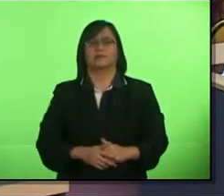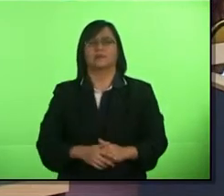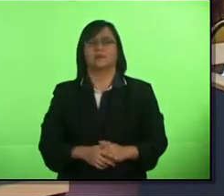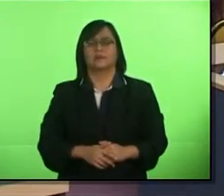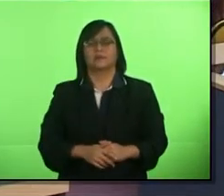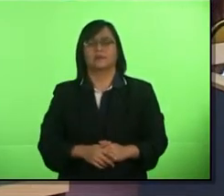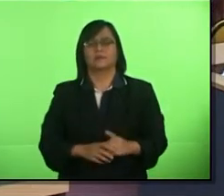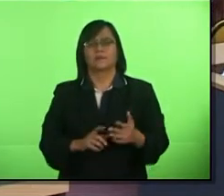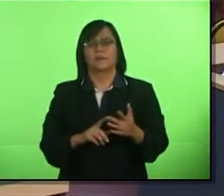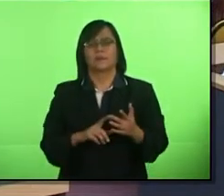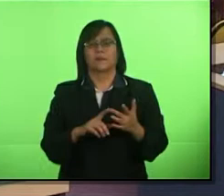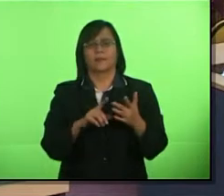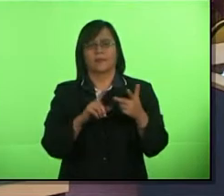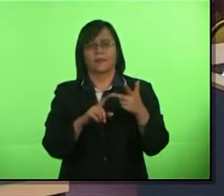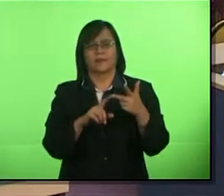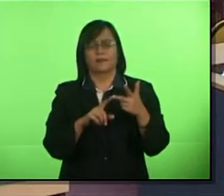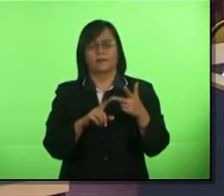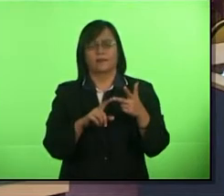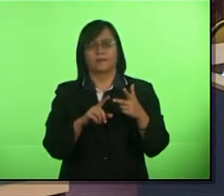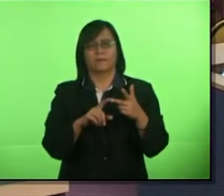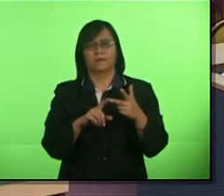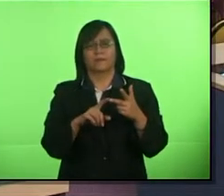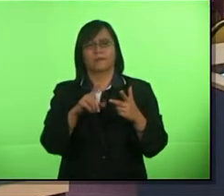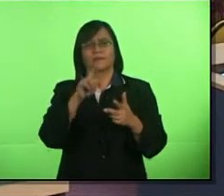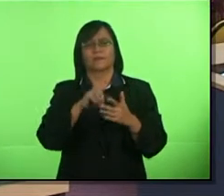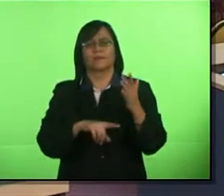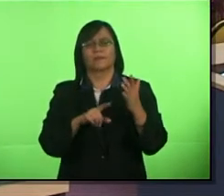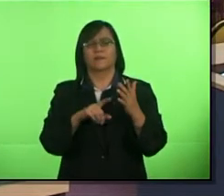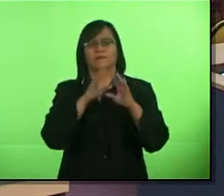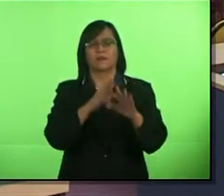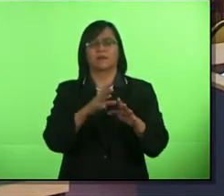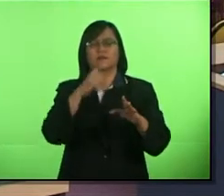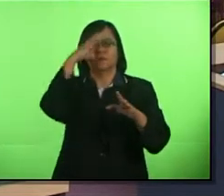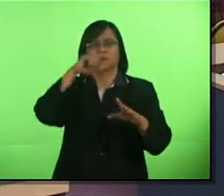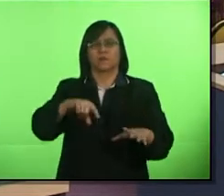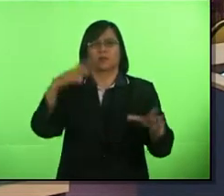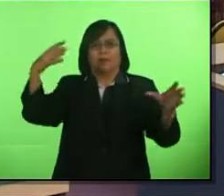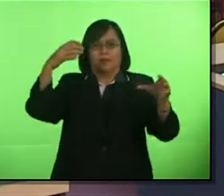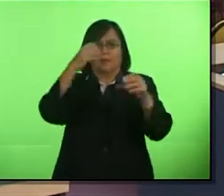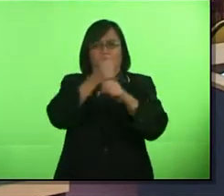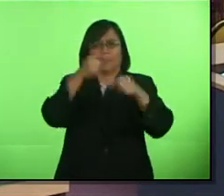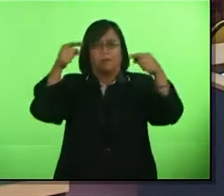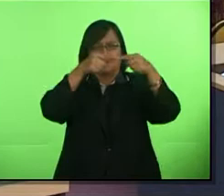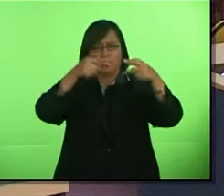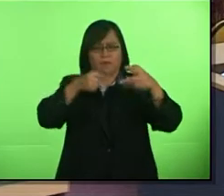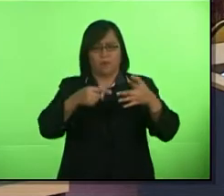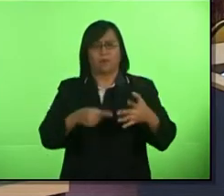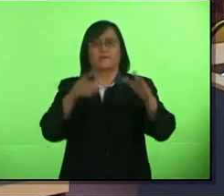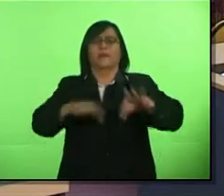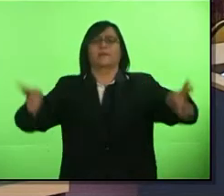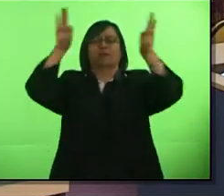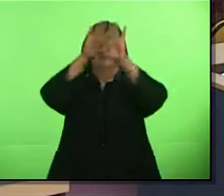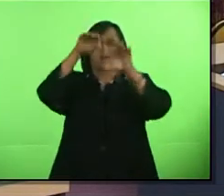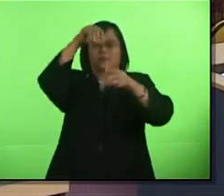General impression of the text. What you say? To get the gist of the text.